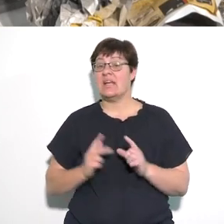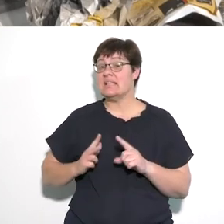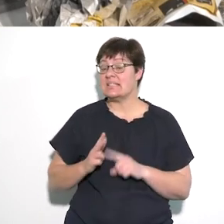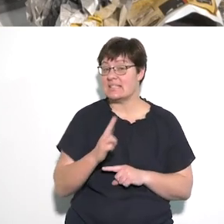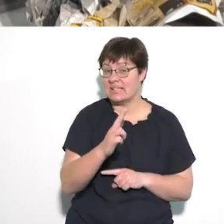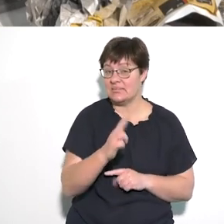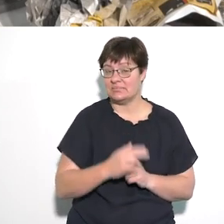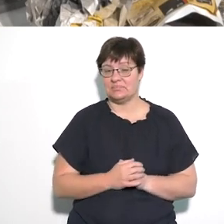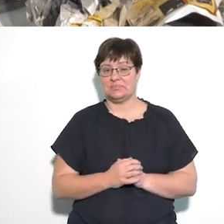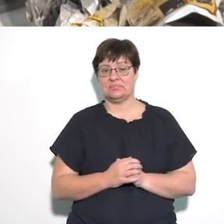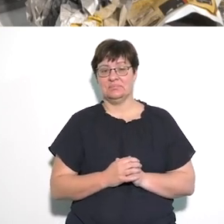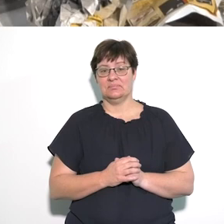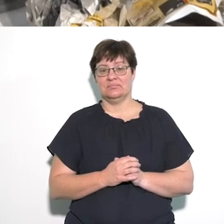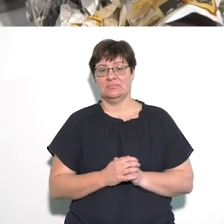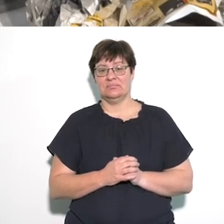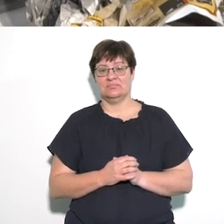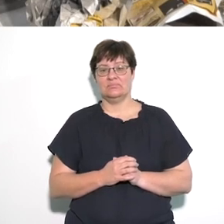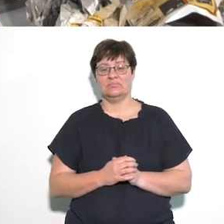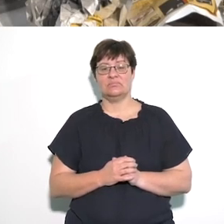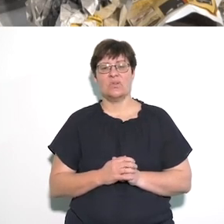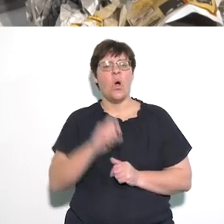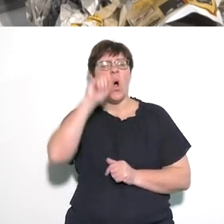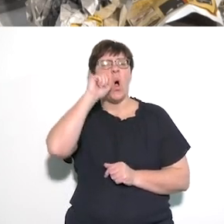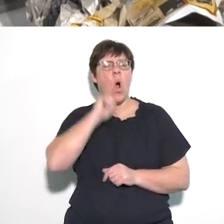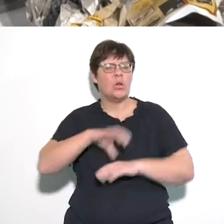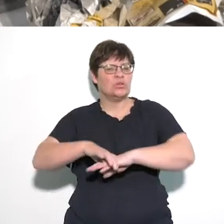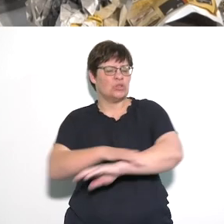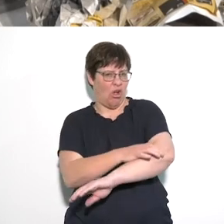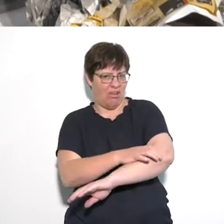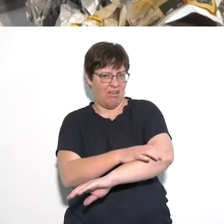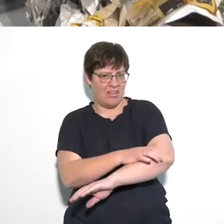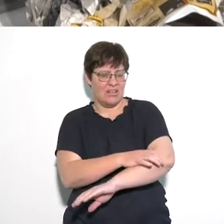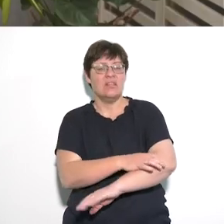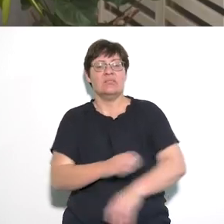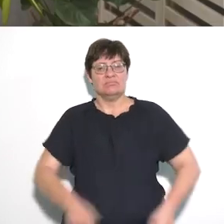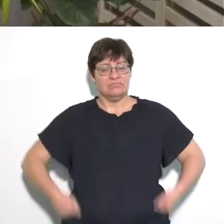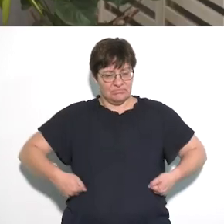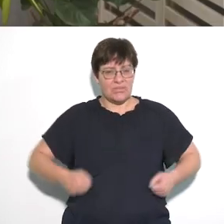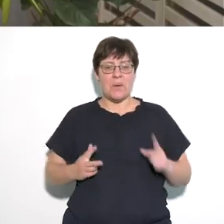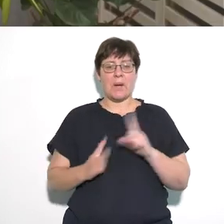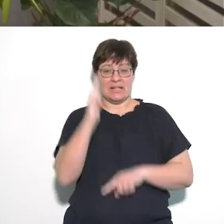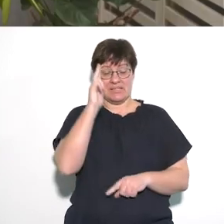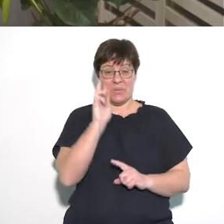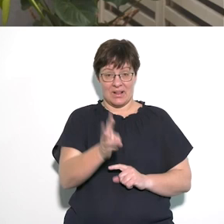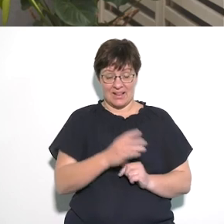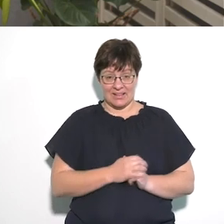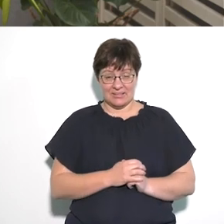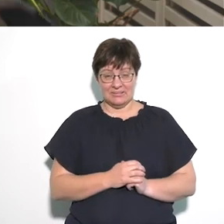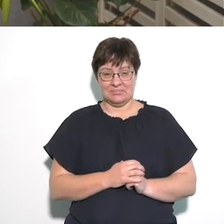a pair of scissors, and a pair of old stockings that you need to cut up.